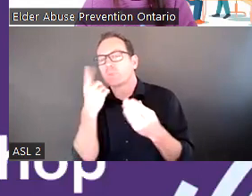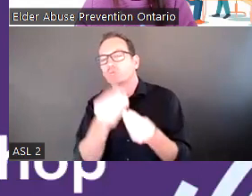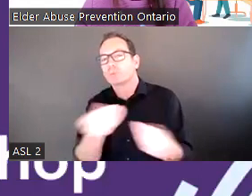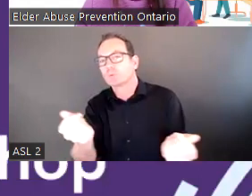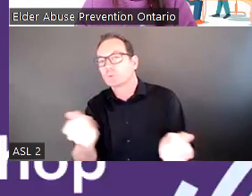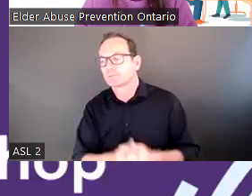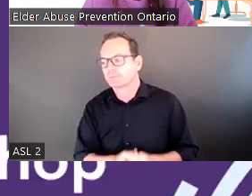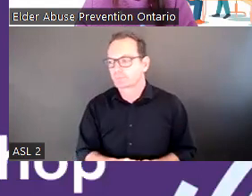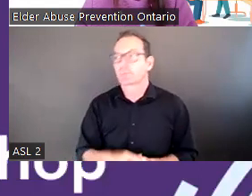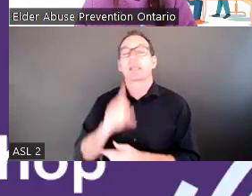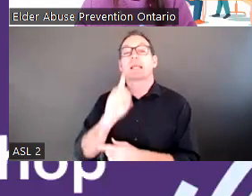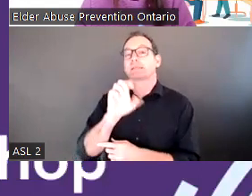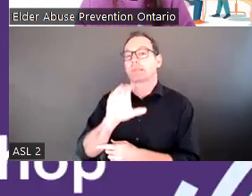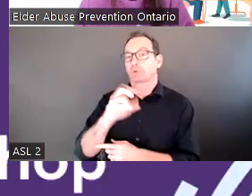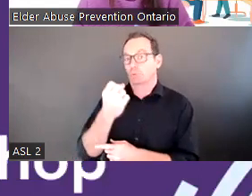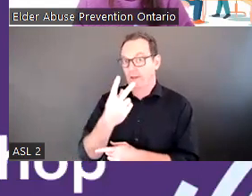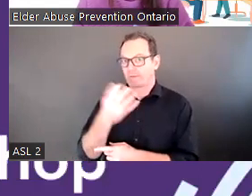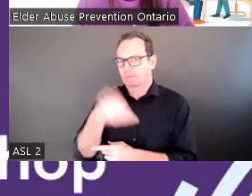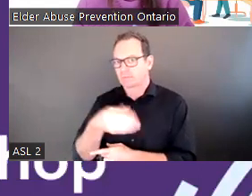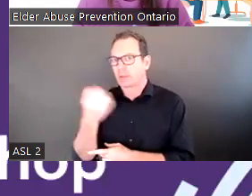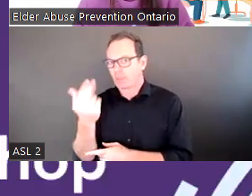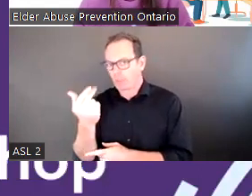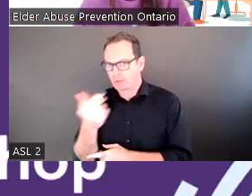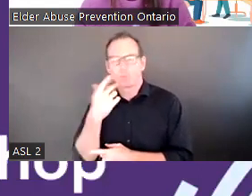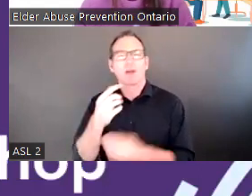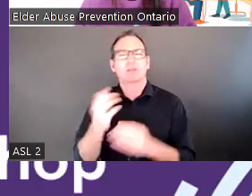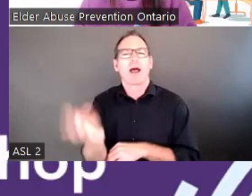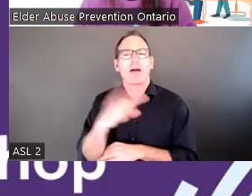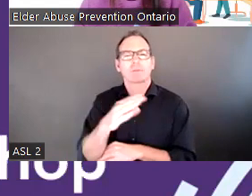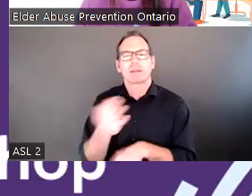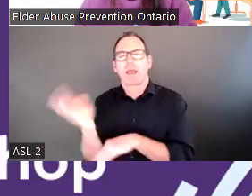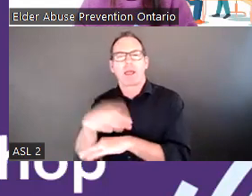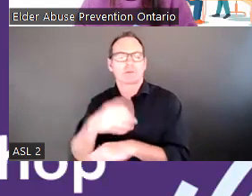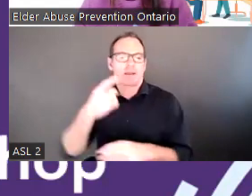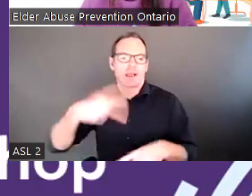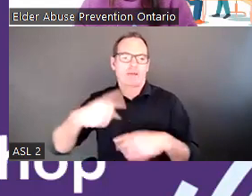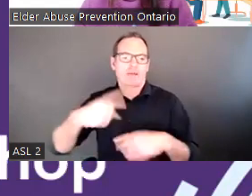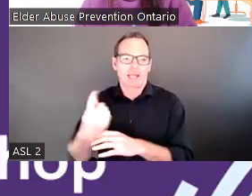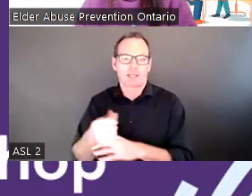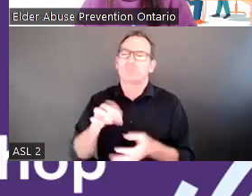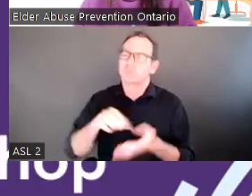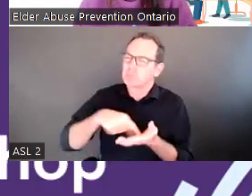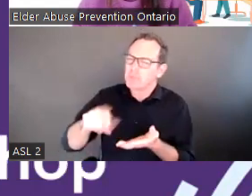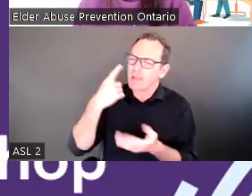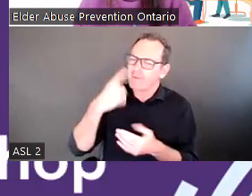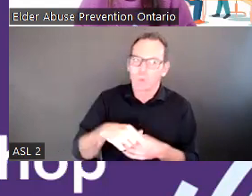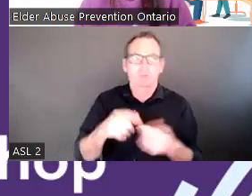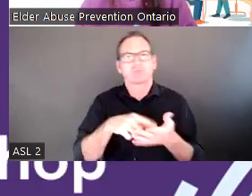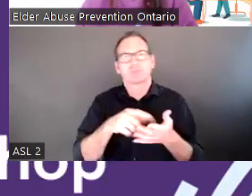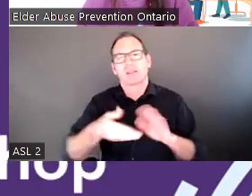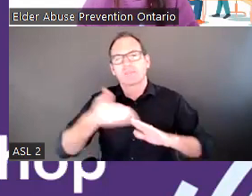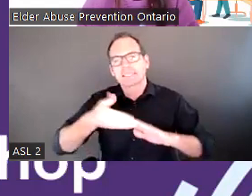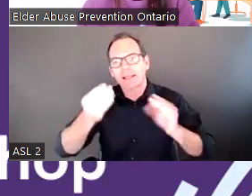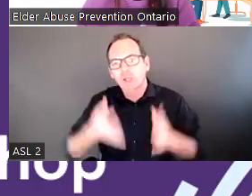They're half-day sessions. And the registration fee, there is a facilitator fee and cost for manual production and mailing. So